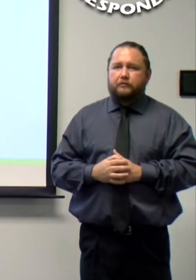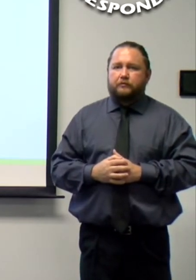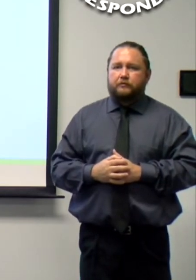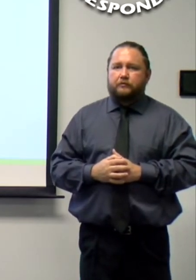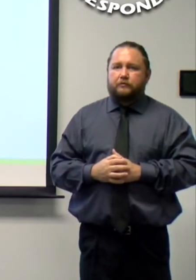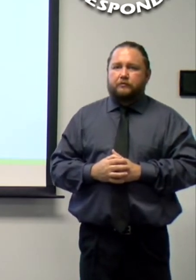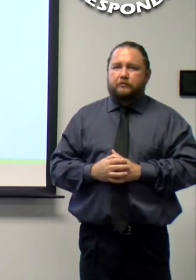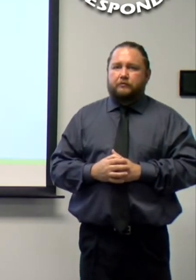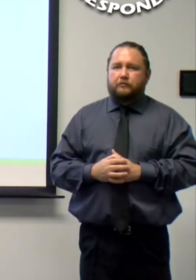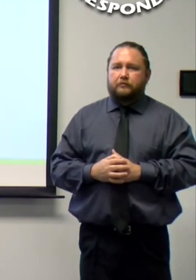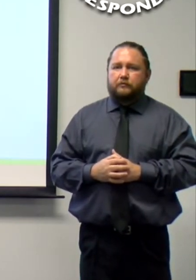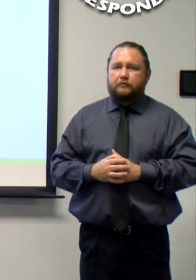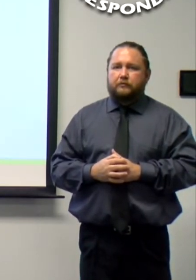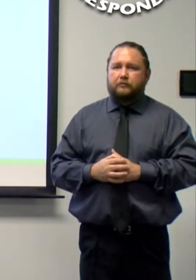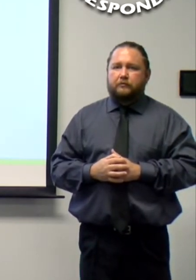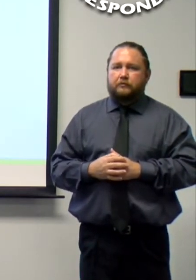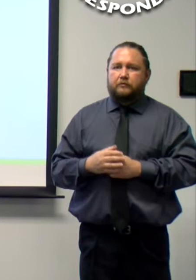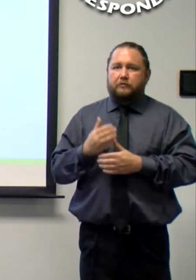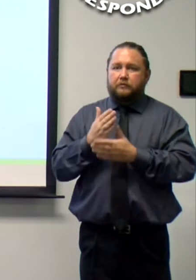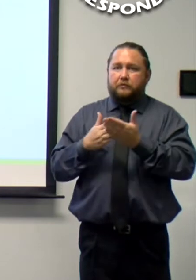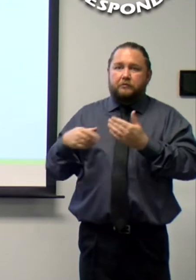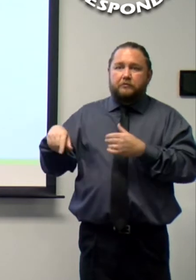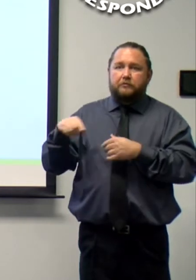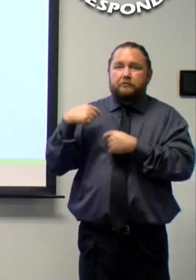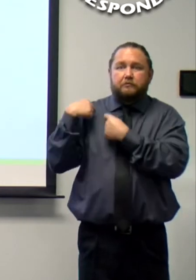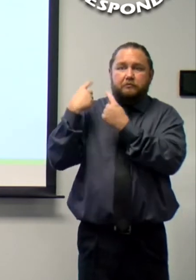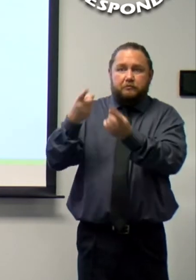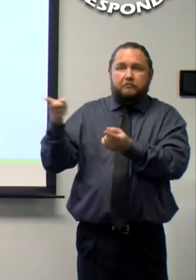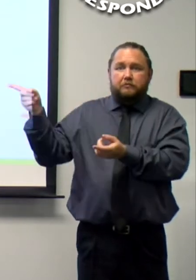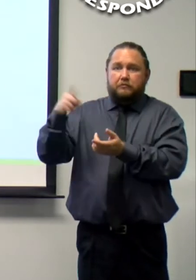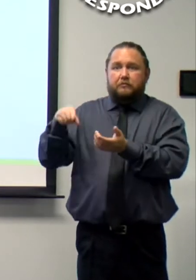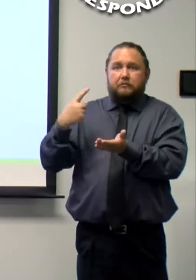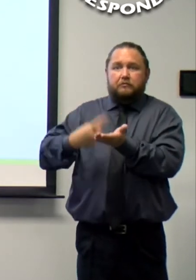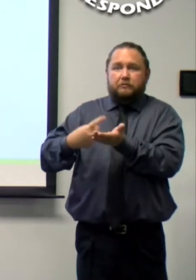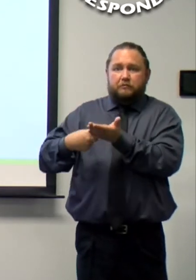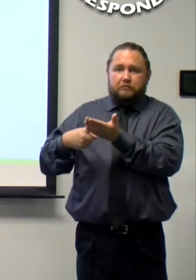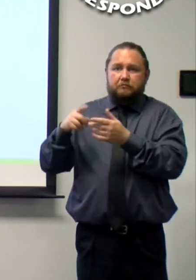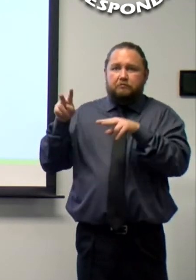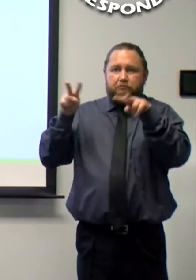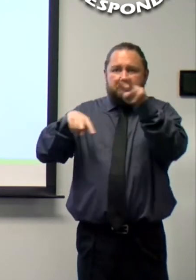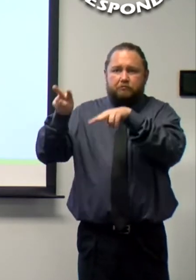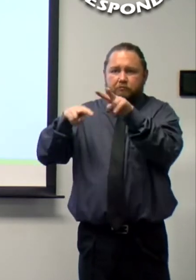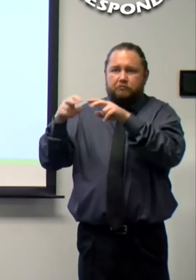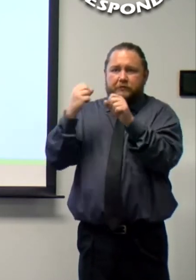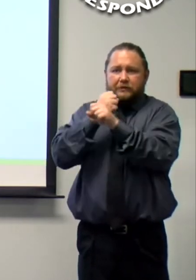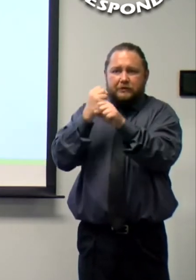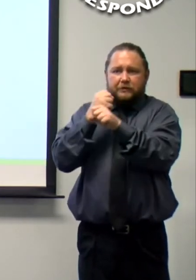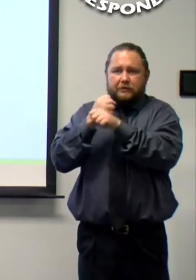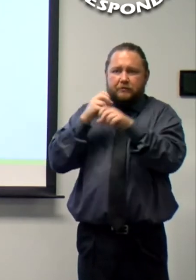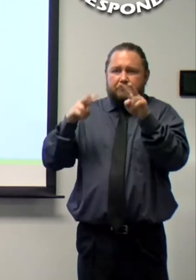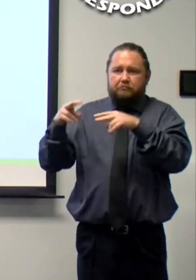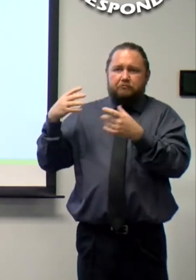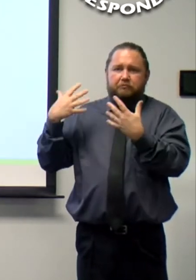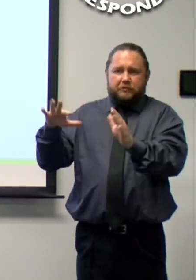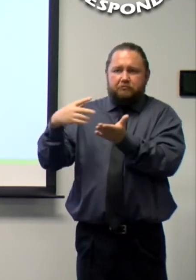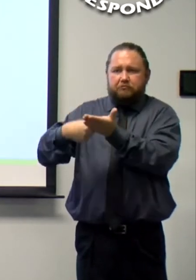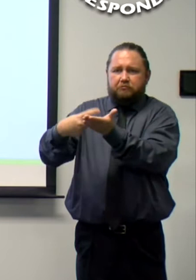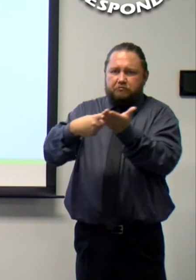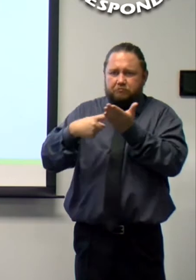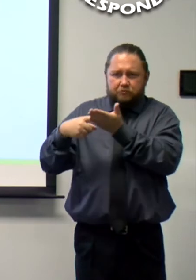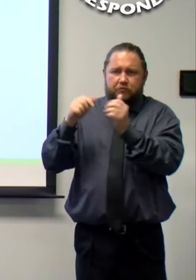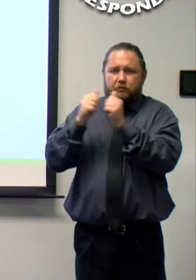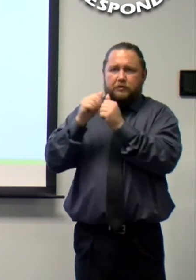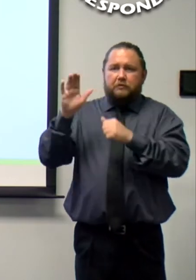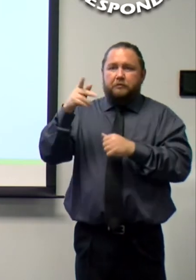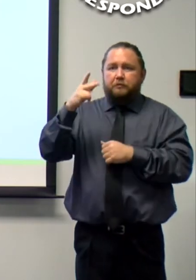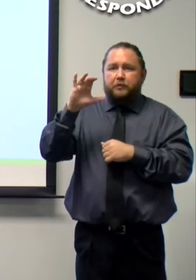in Nashua, public health and others, and I've mentioned this already, but they're working very hard all the time to